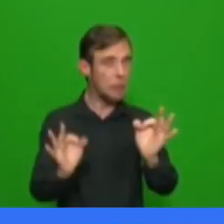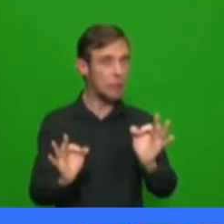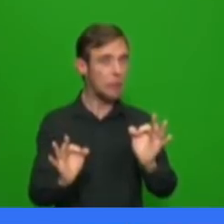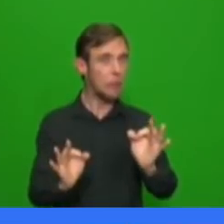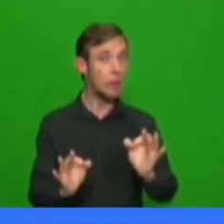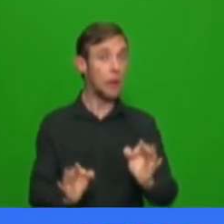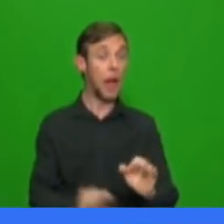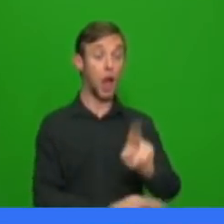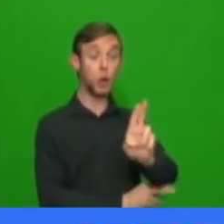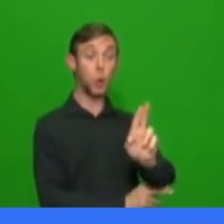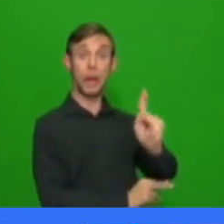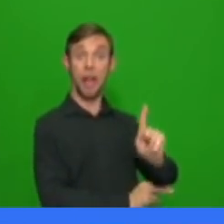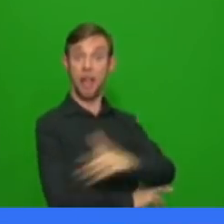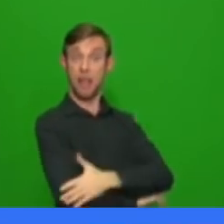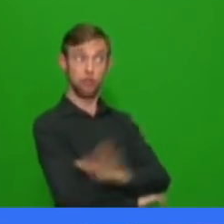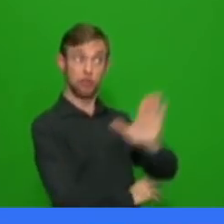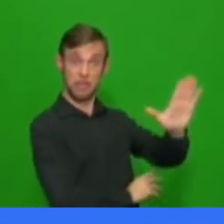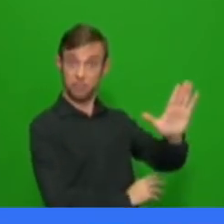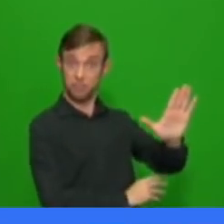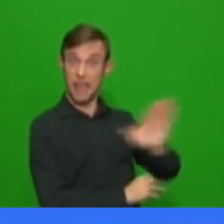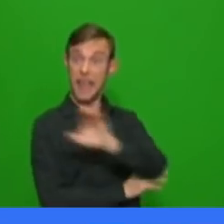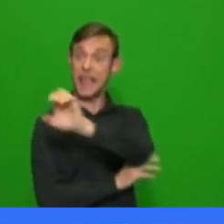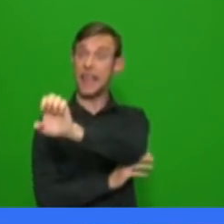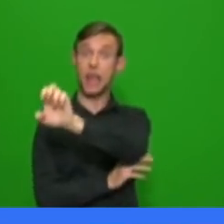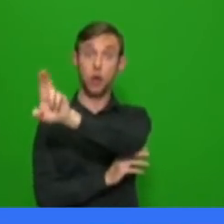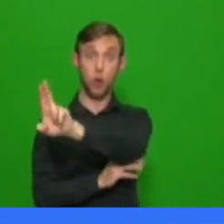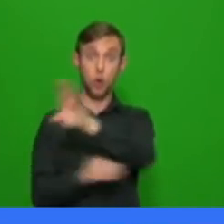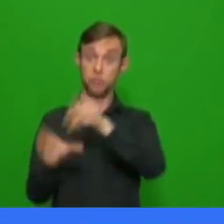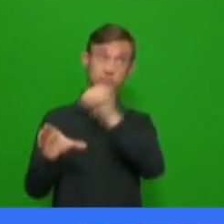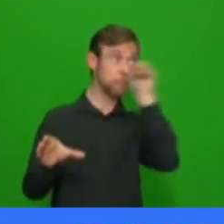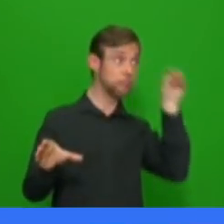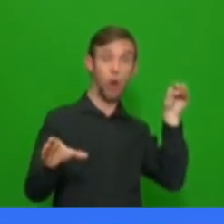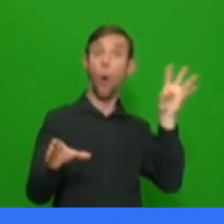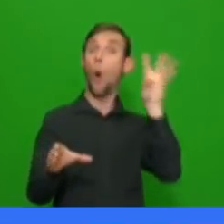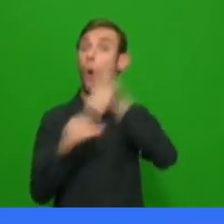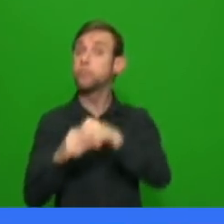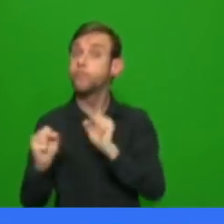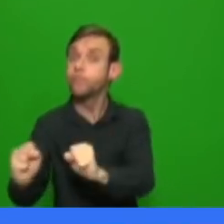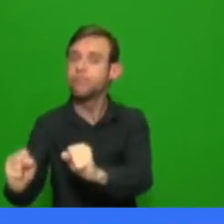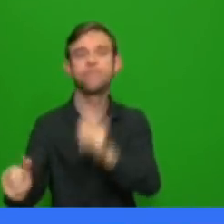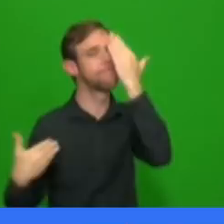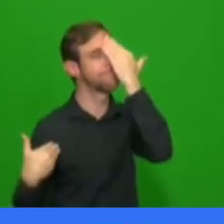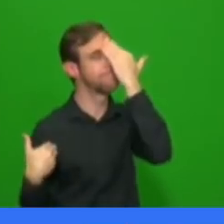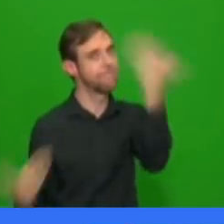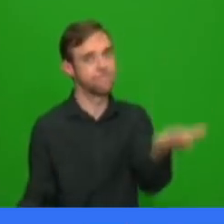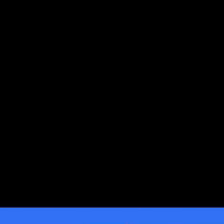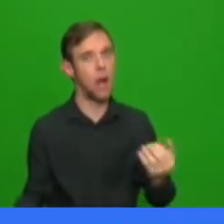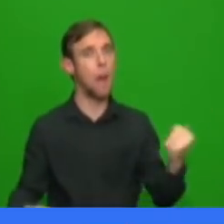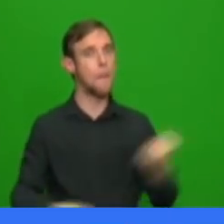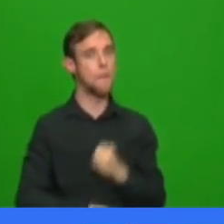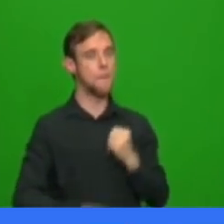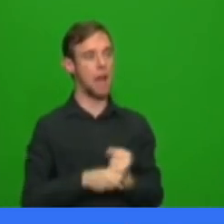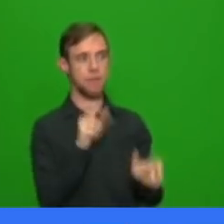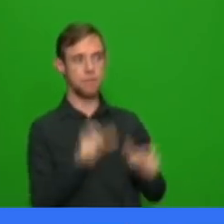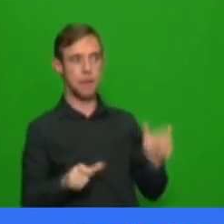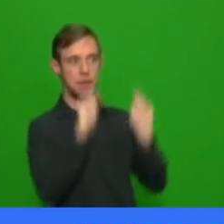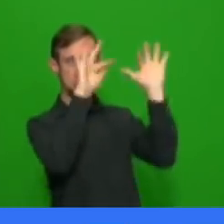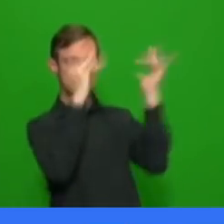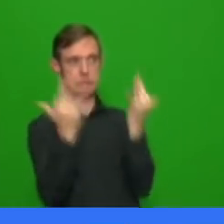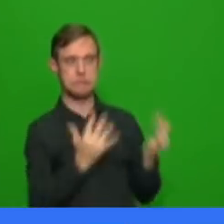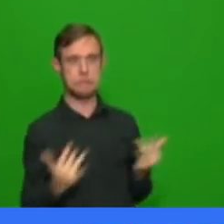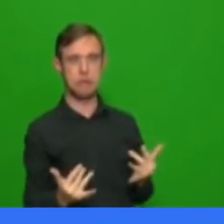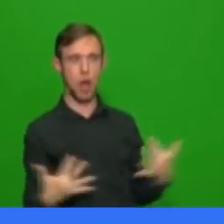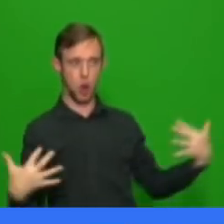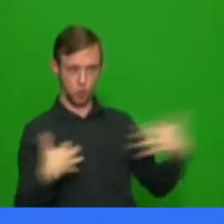alongside other geopolitical developments. In some countries, there also remain